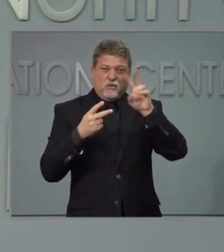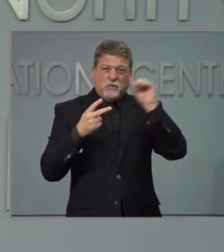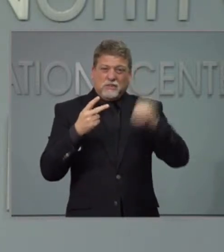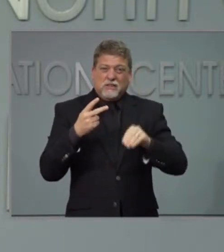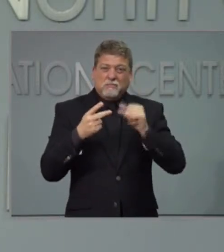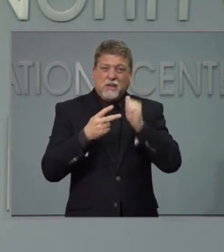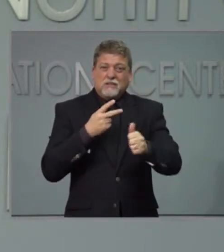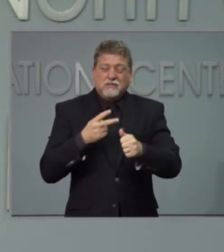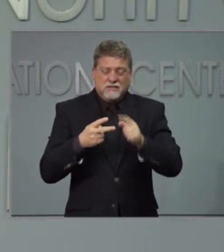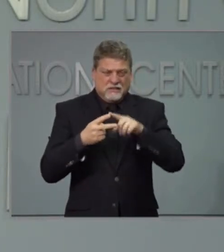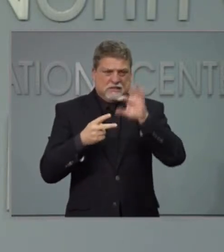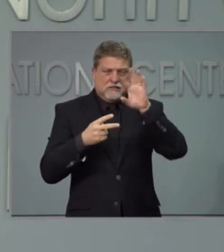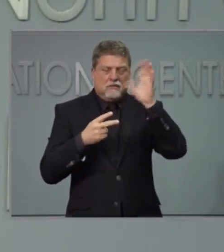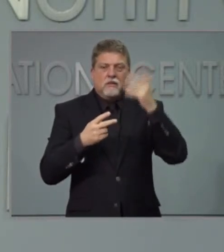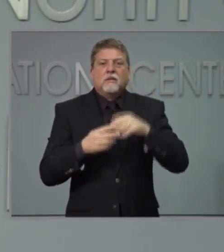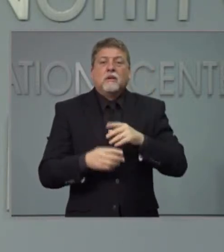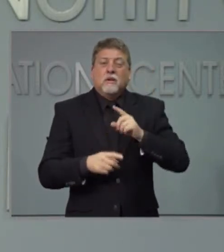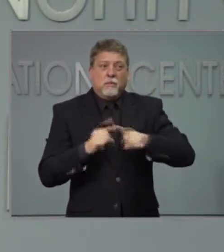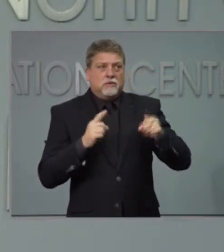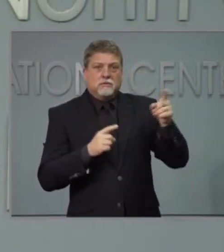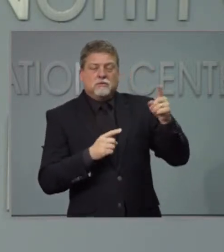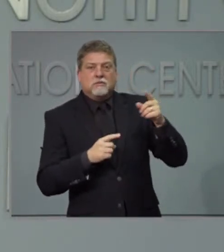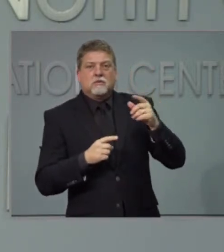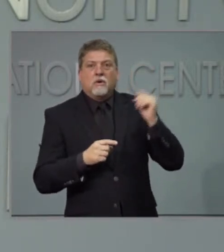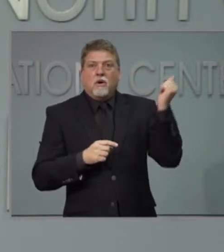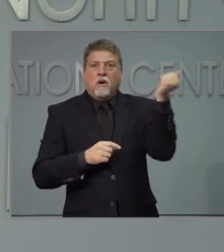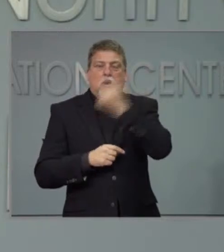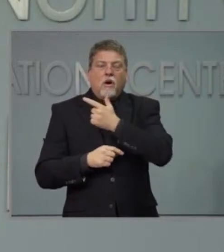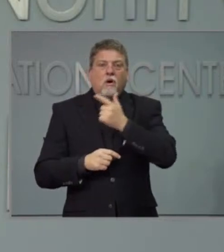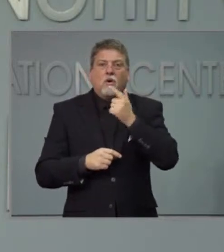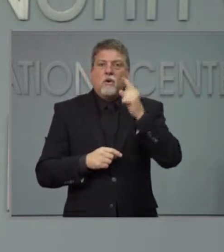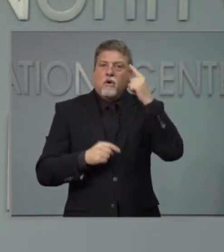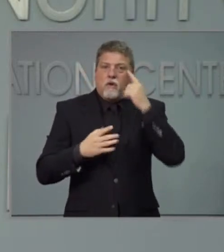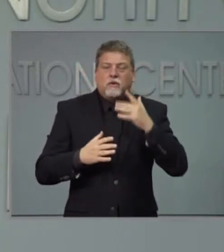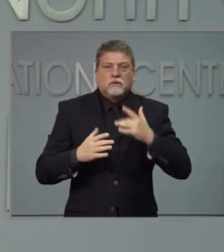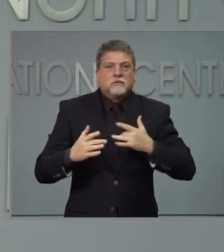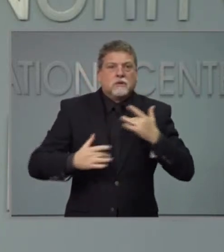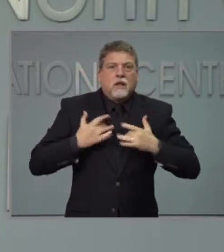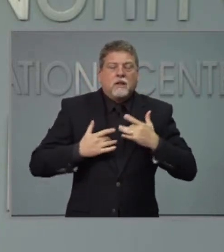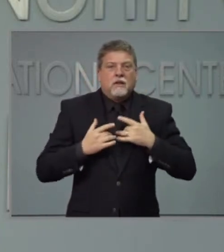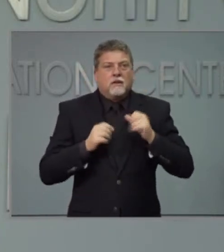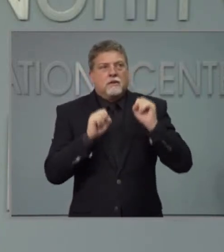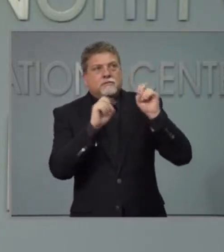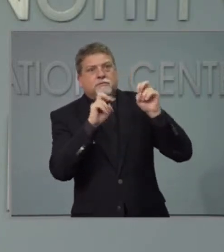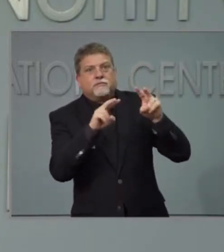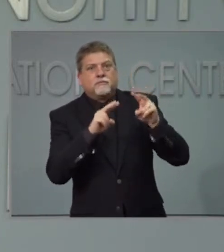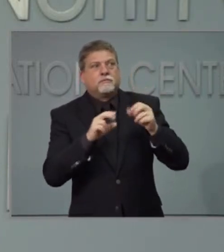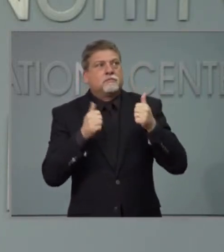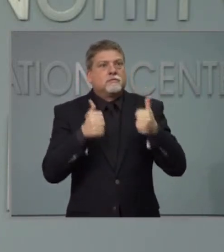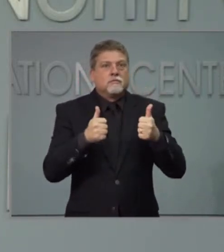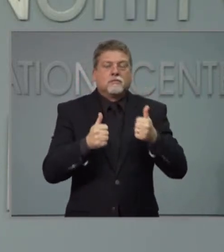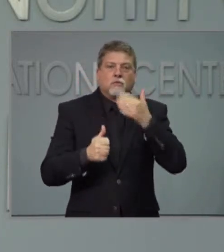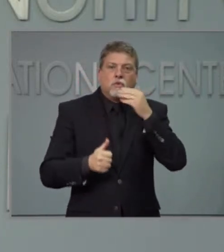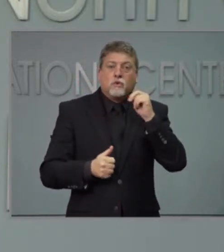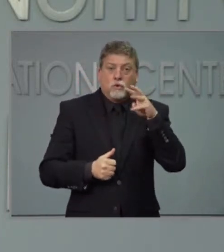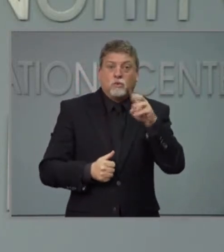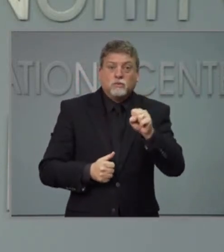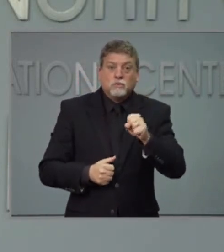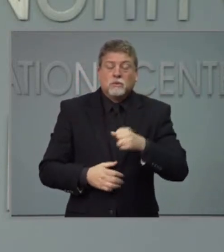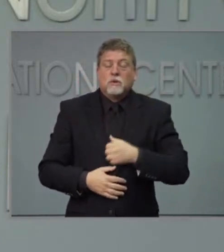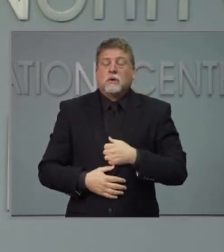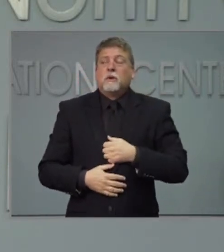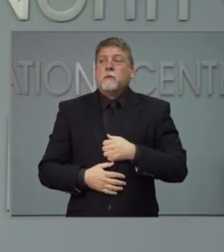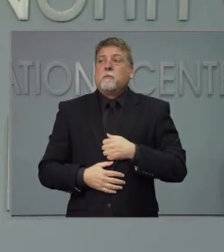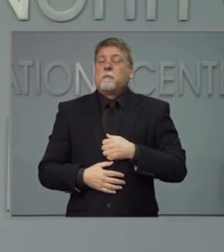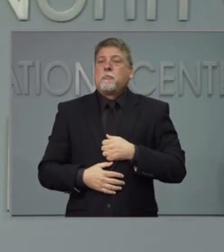of us, from all of the states and the entire task force, were very excited about that news.